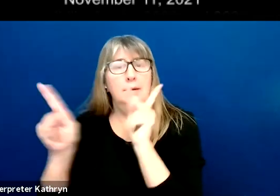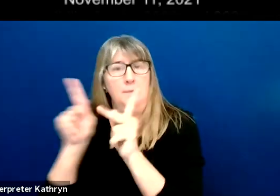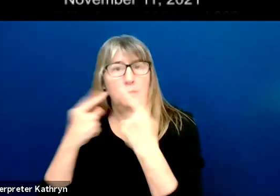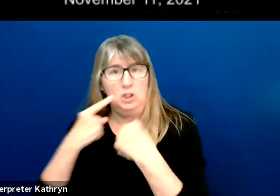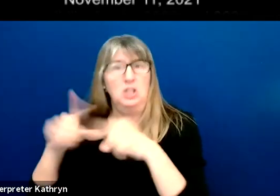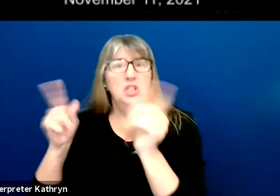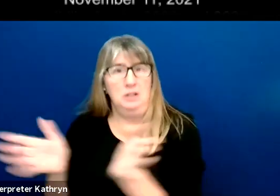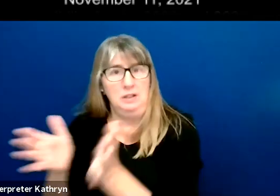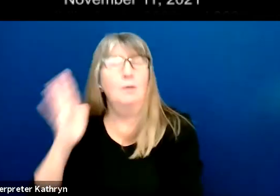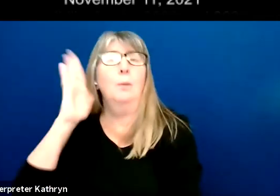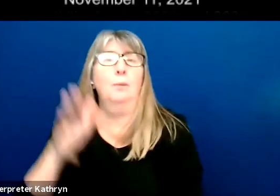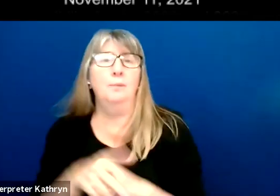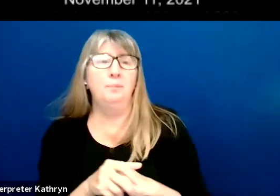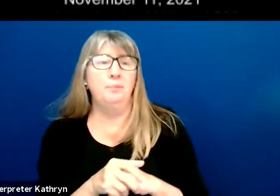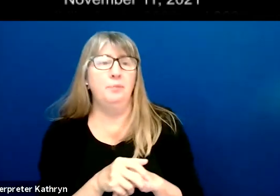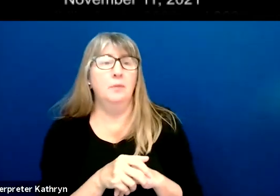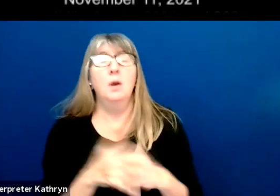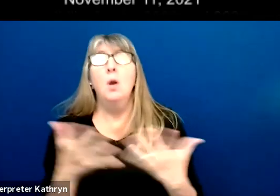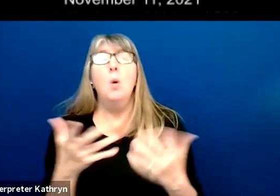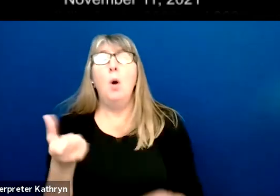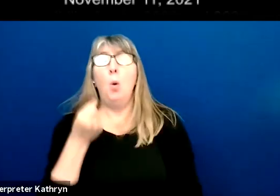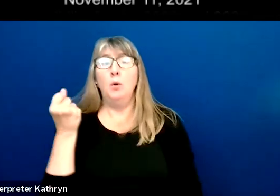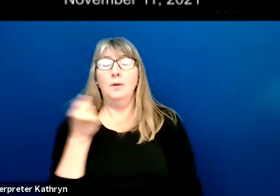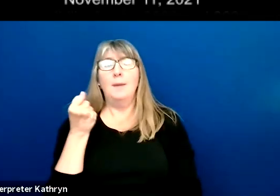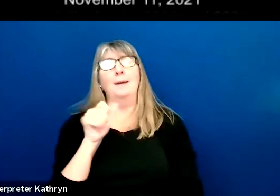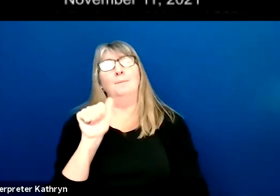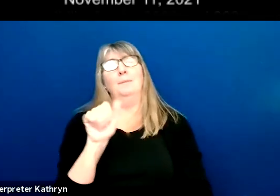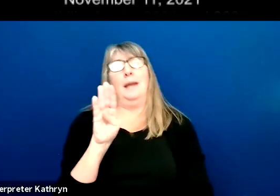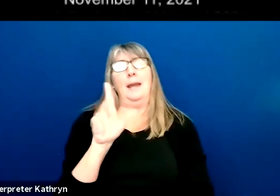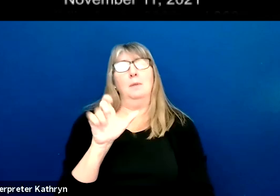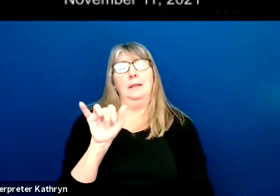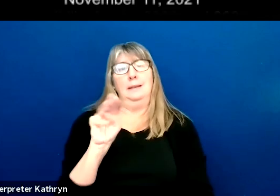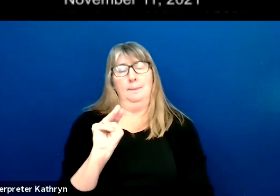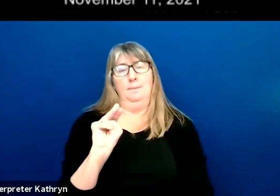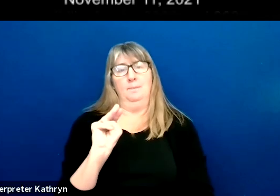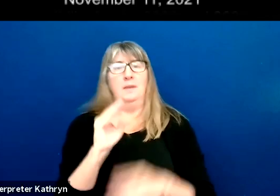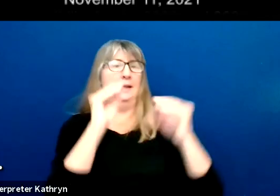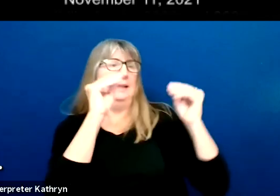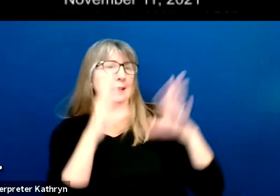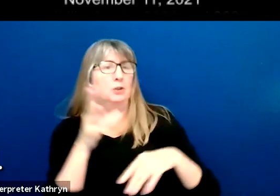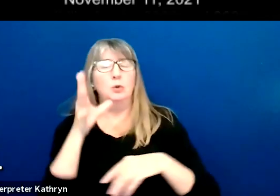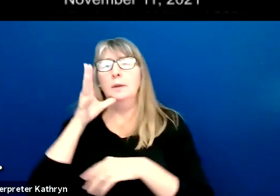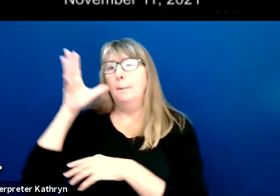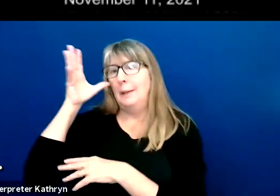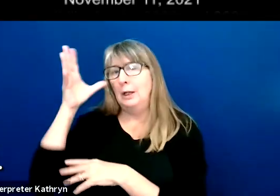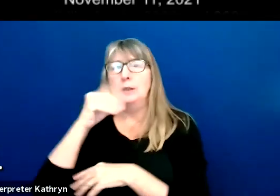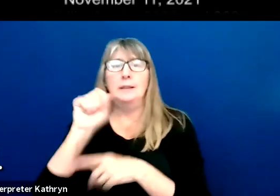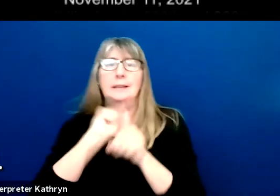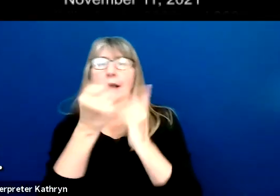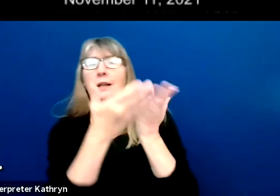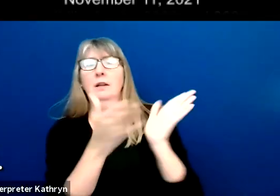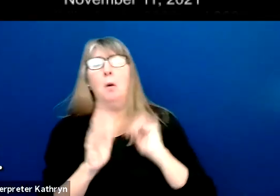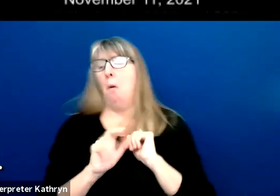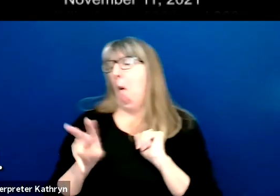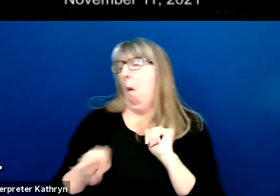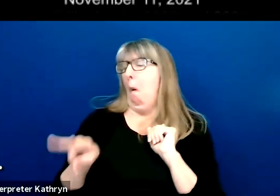us back, for the most part, is ableism. Teachers and parents and society sort of